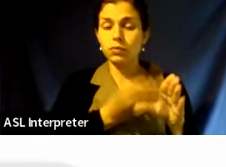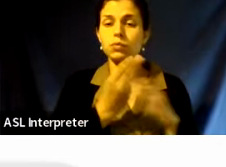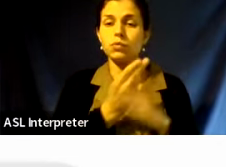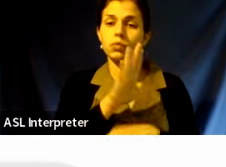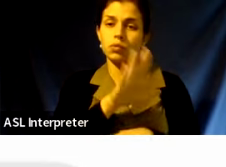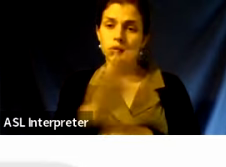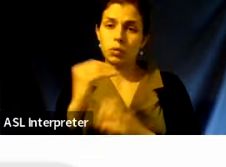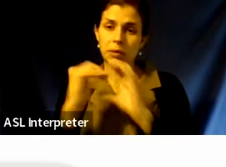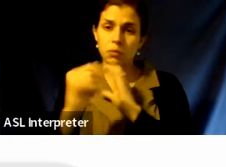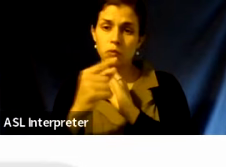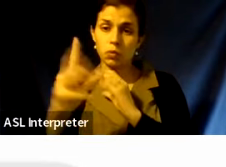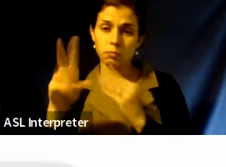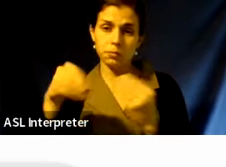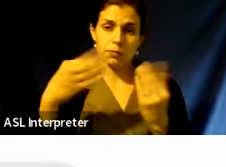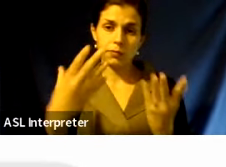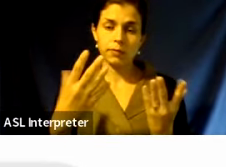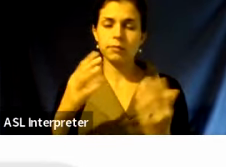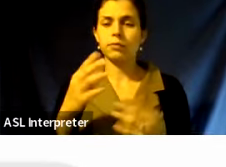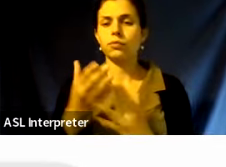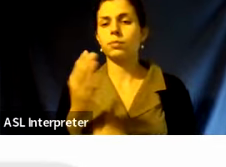school district in Skyward.